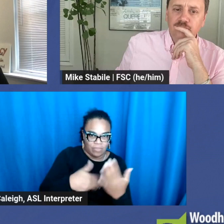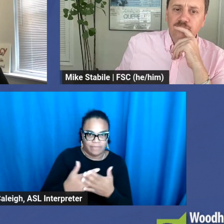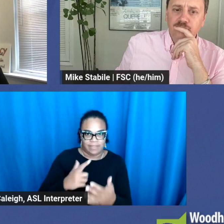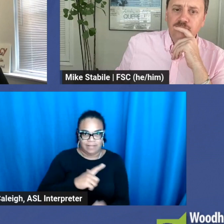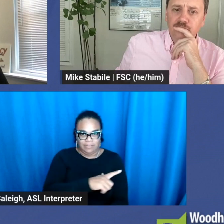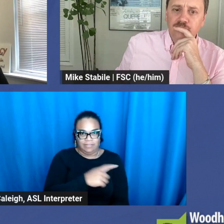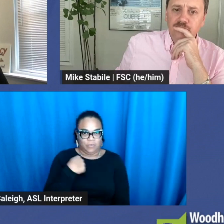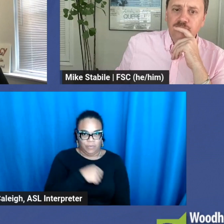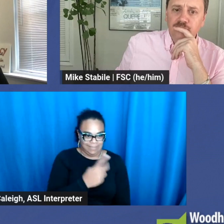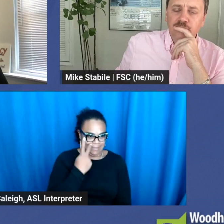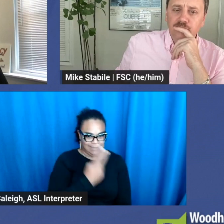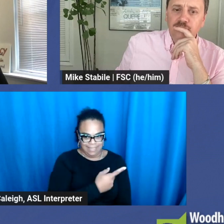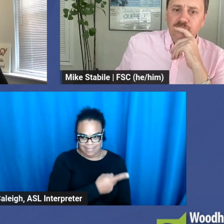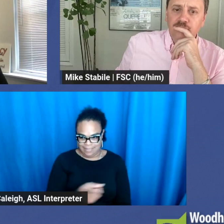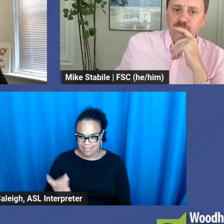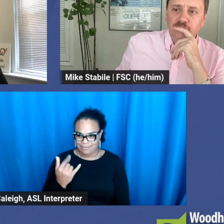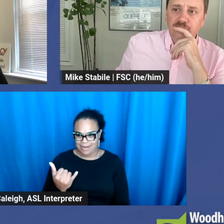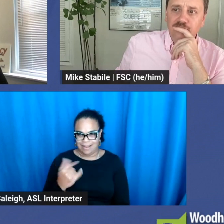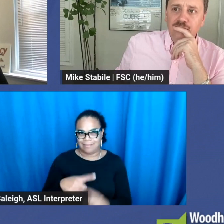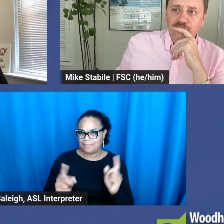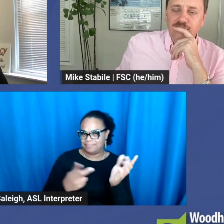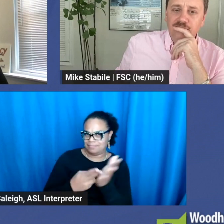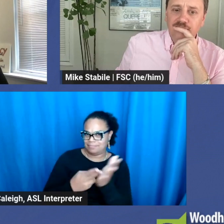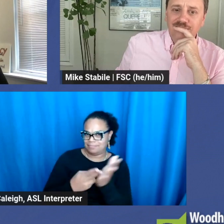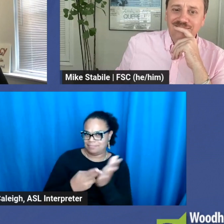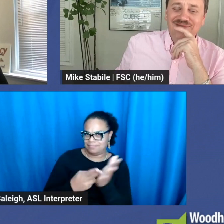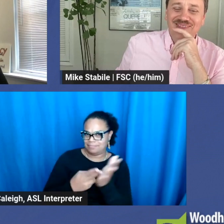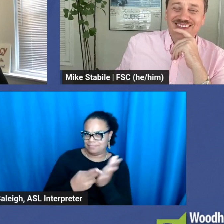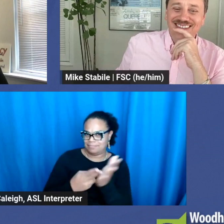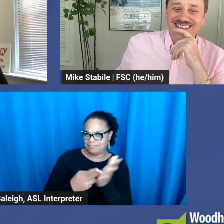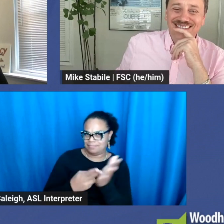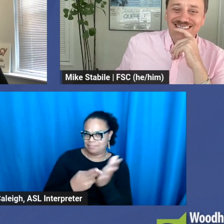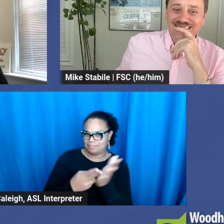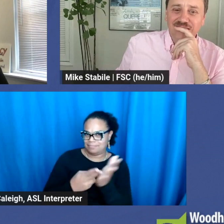And frankly, we're smarter than that and we deserve better.